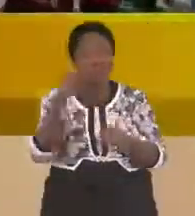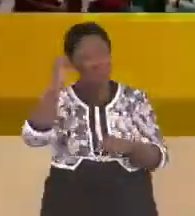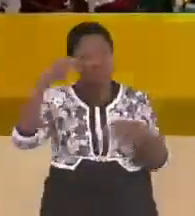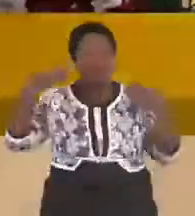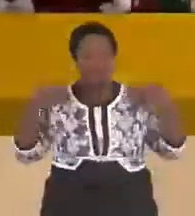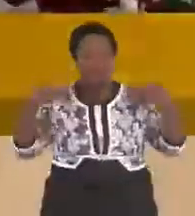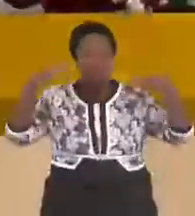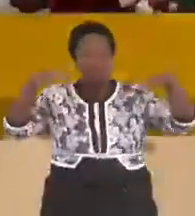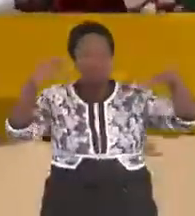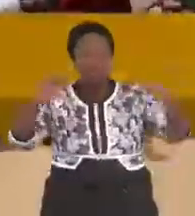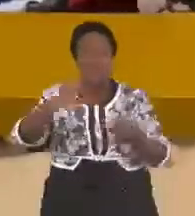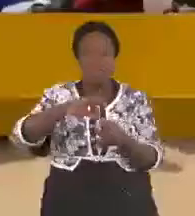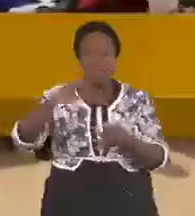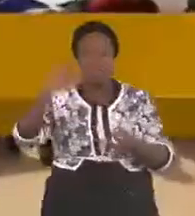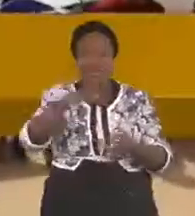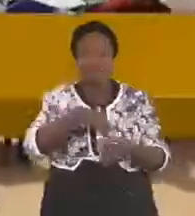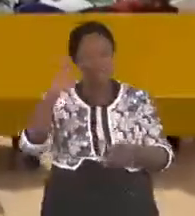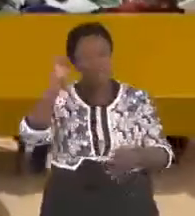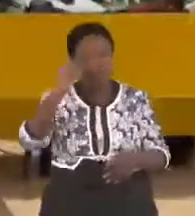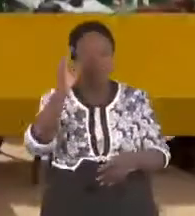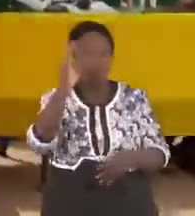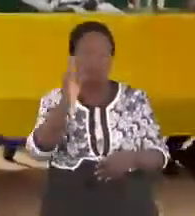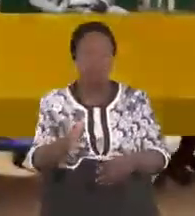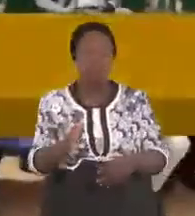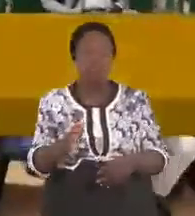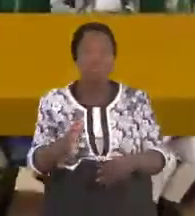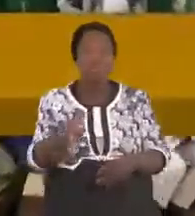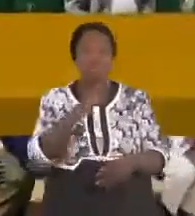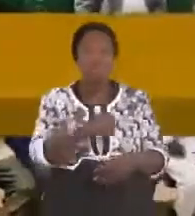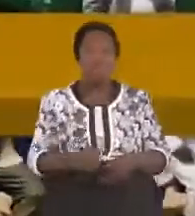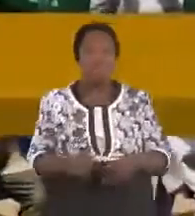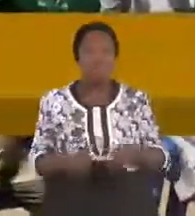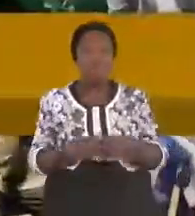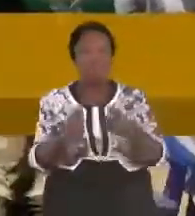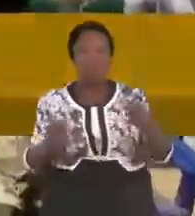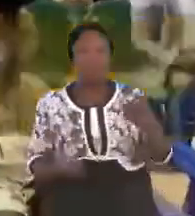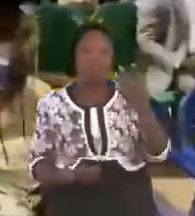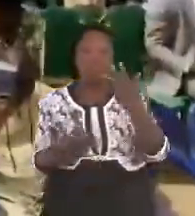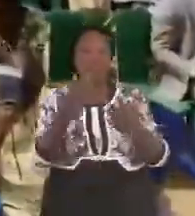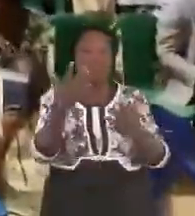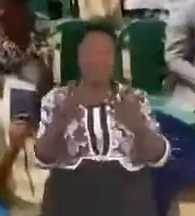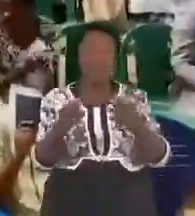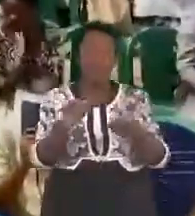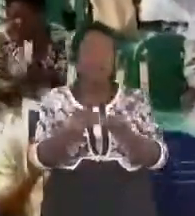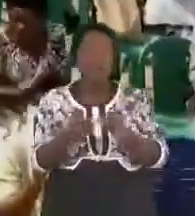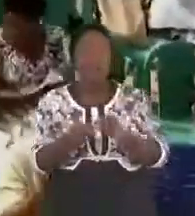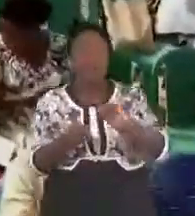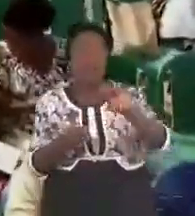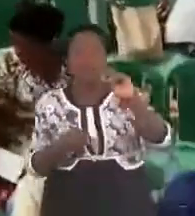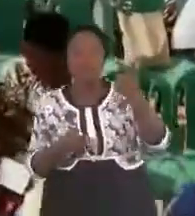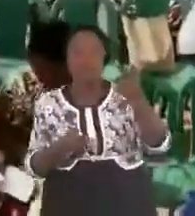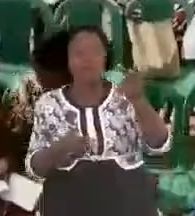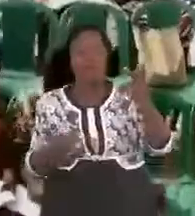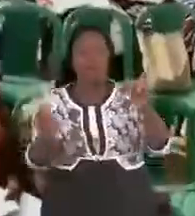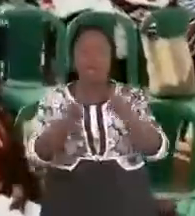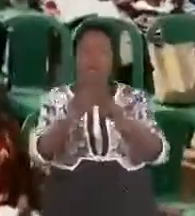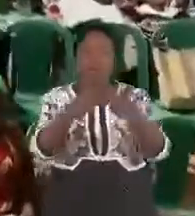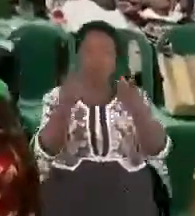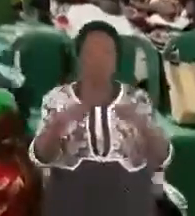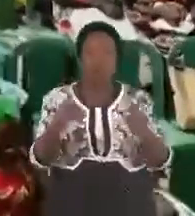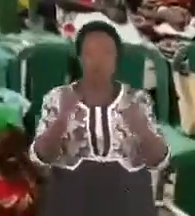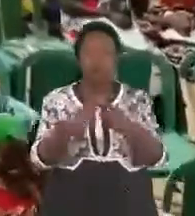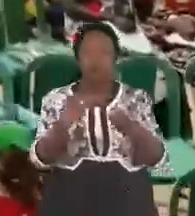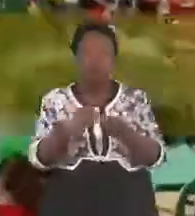his ministers a flaming fire. Number three here. As you come to number three,